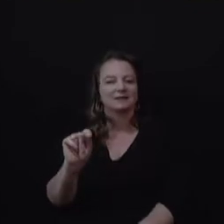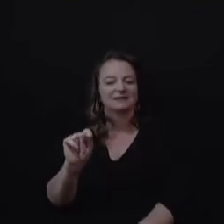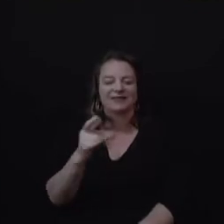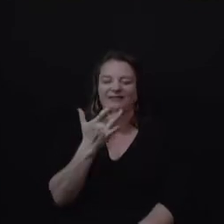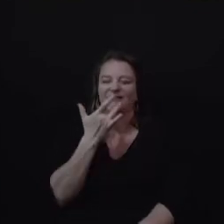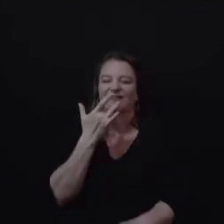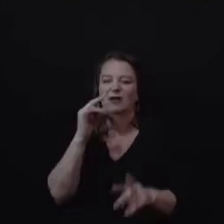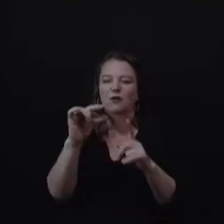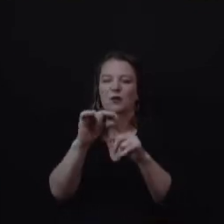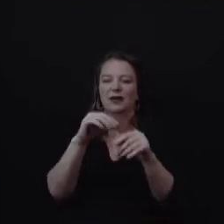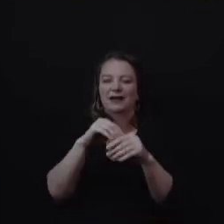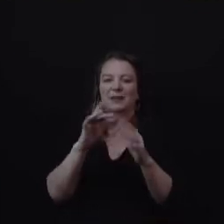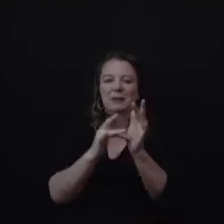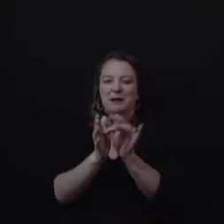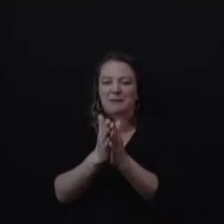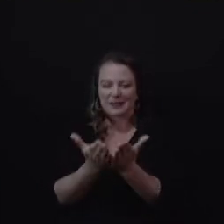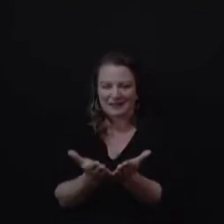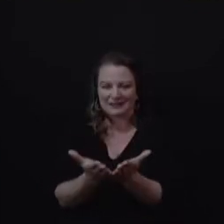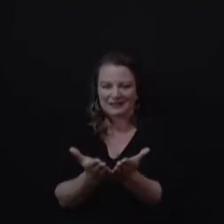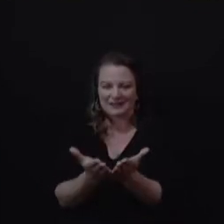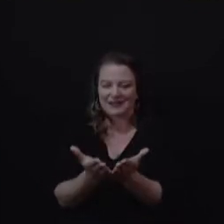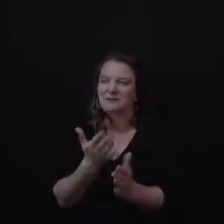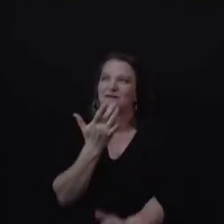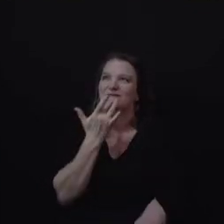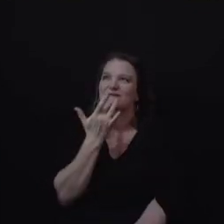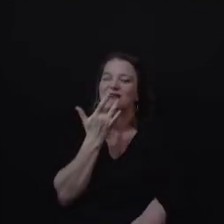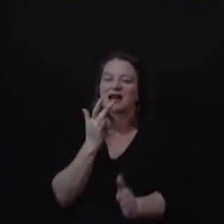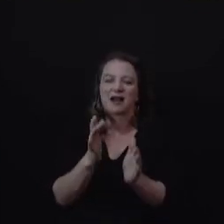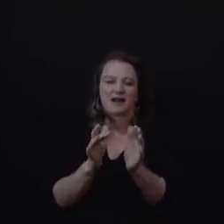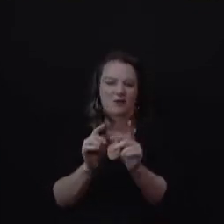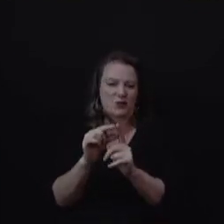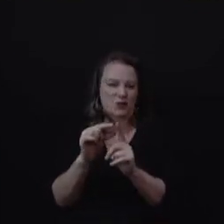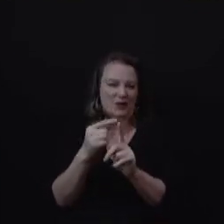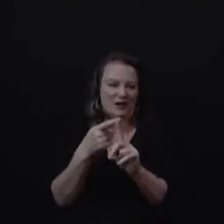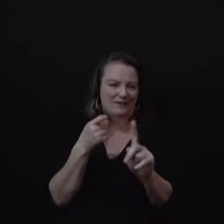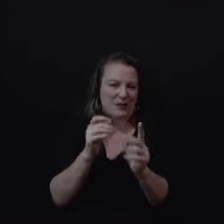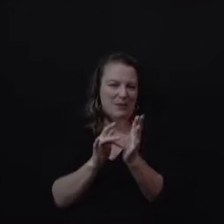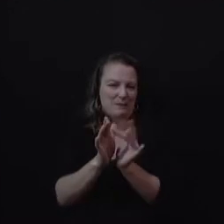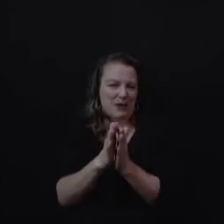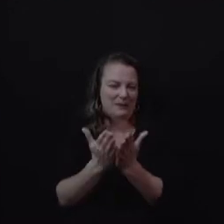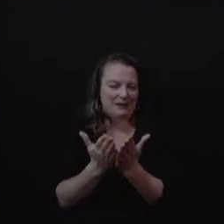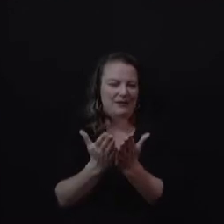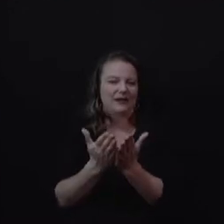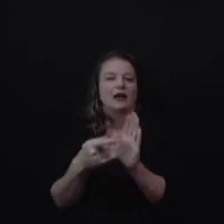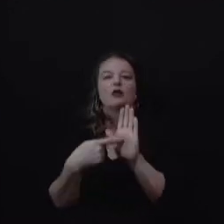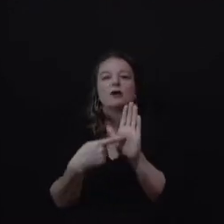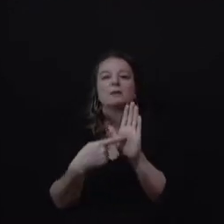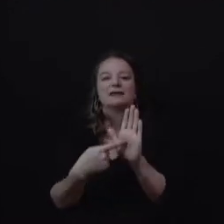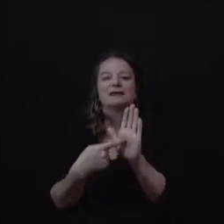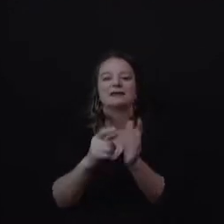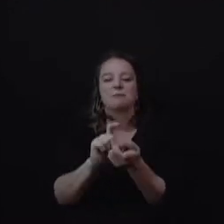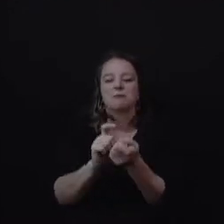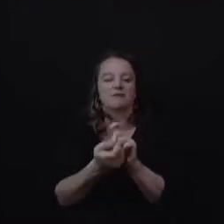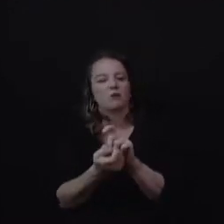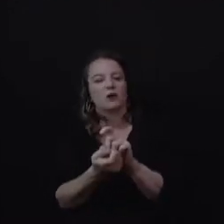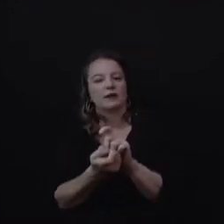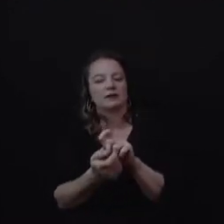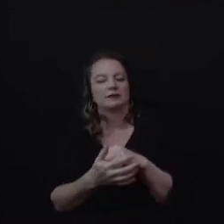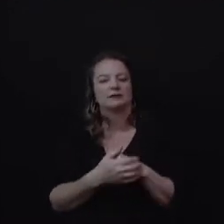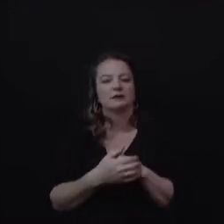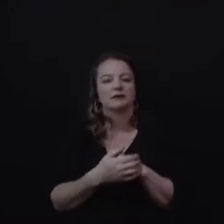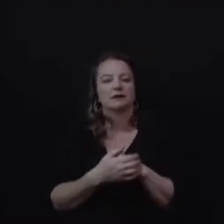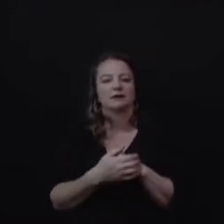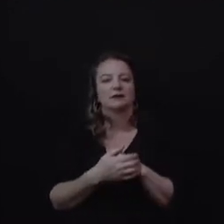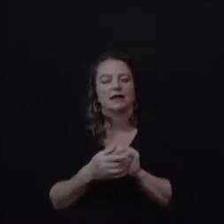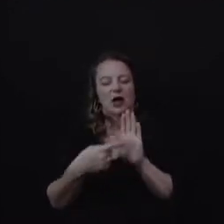in the Bible. It is my favorite word in the Bible because it represents a pivot point. It